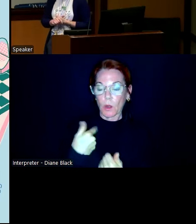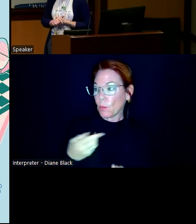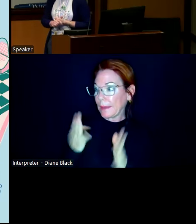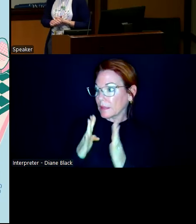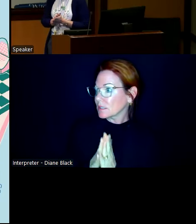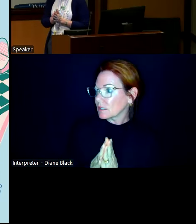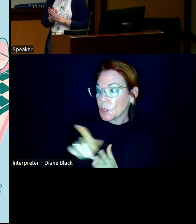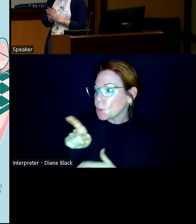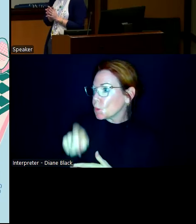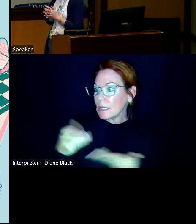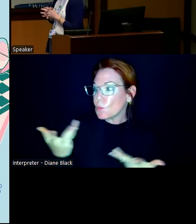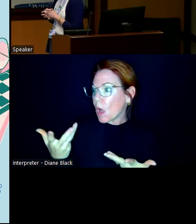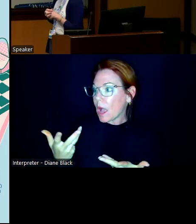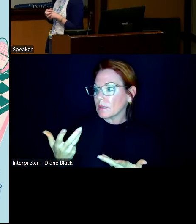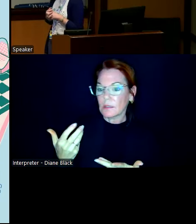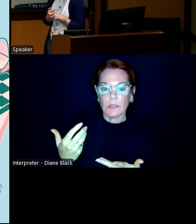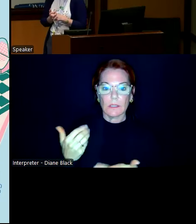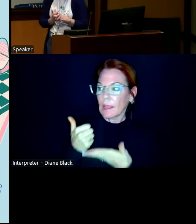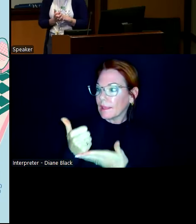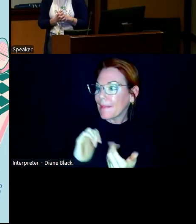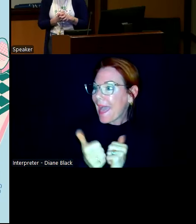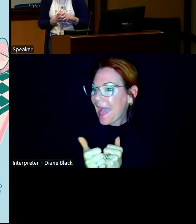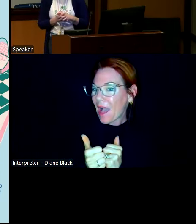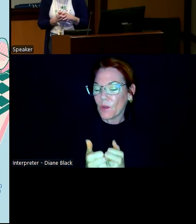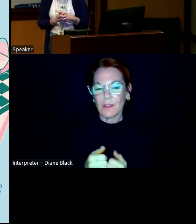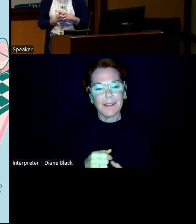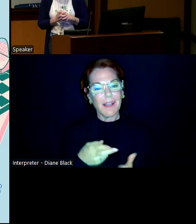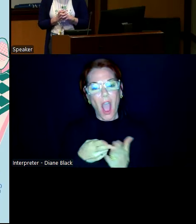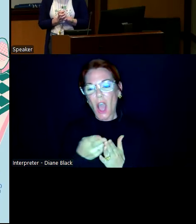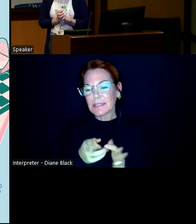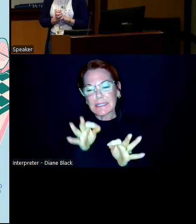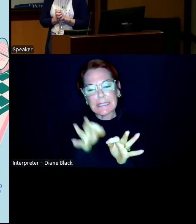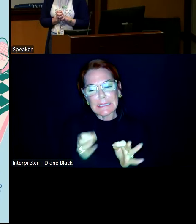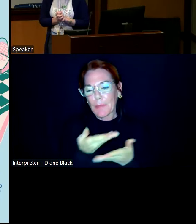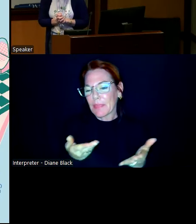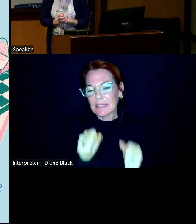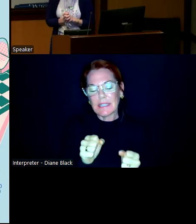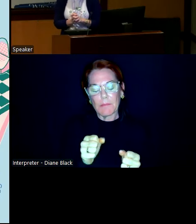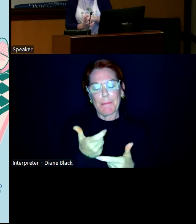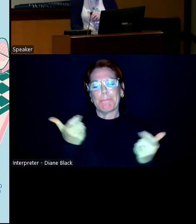you? And it's just the small things that make a huge impact.